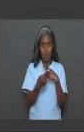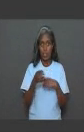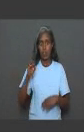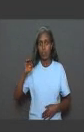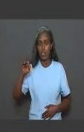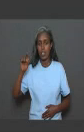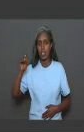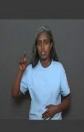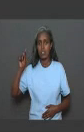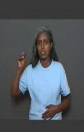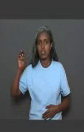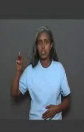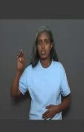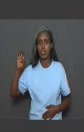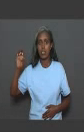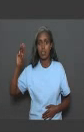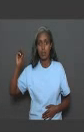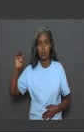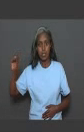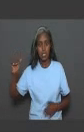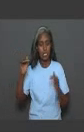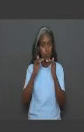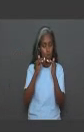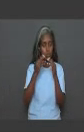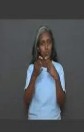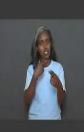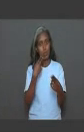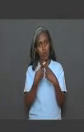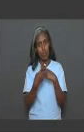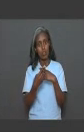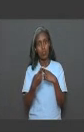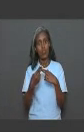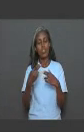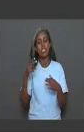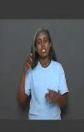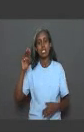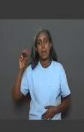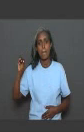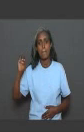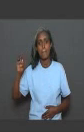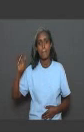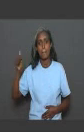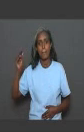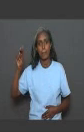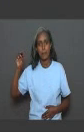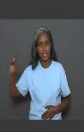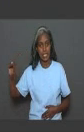product of extremes is equal to the product of the means.